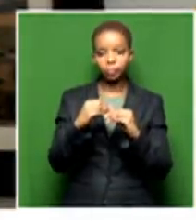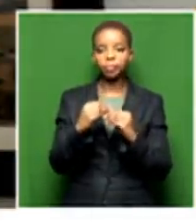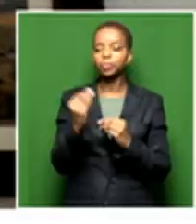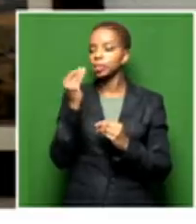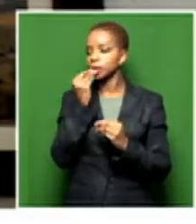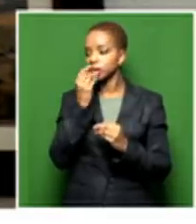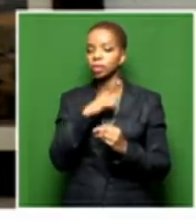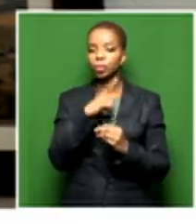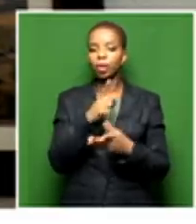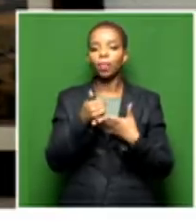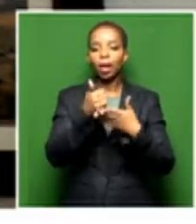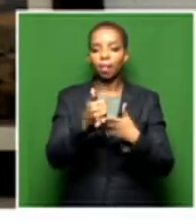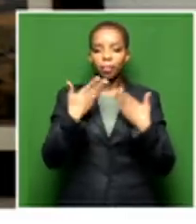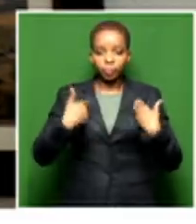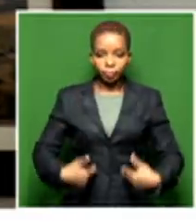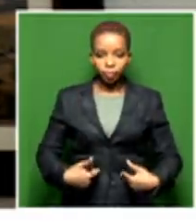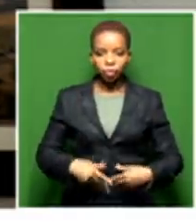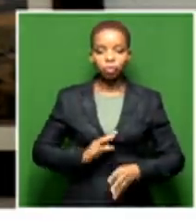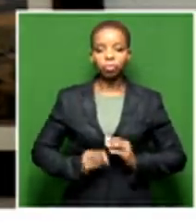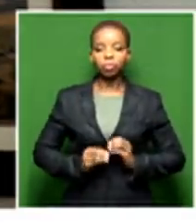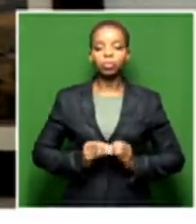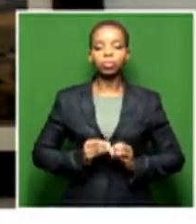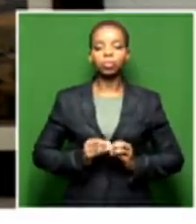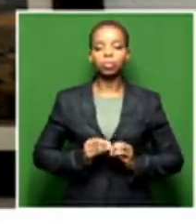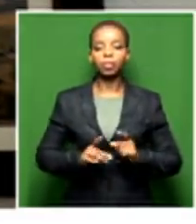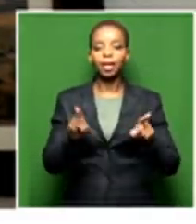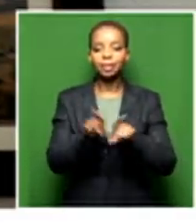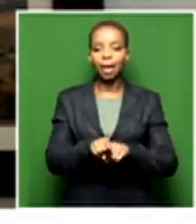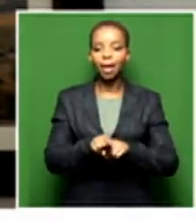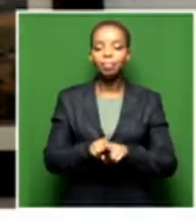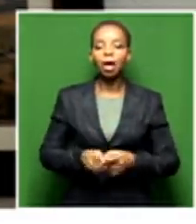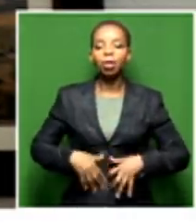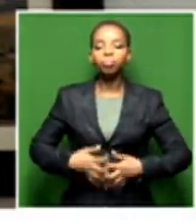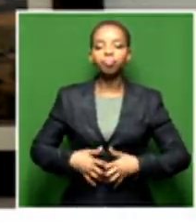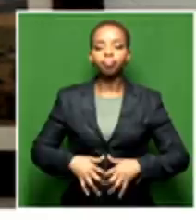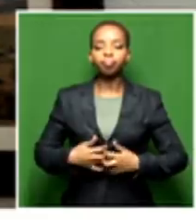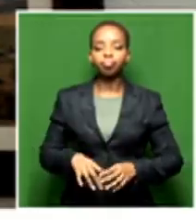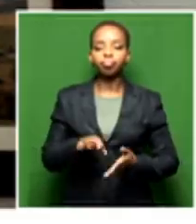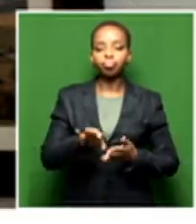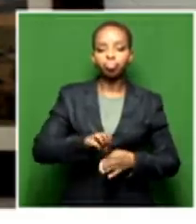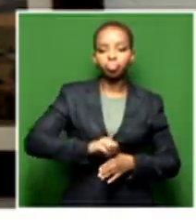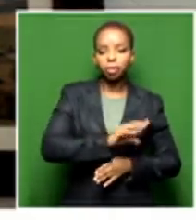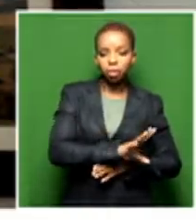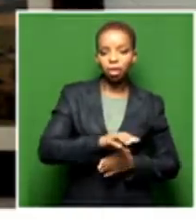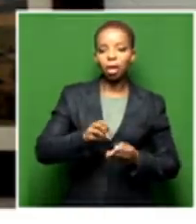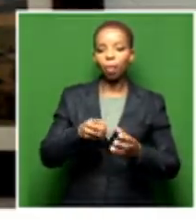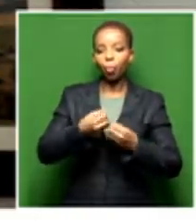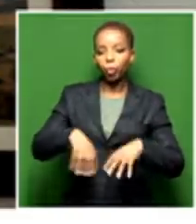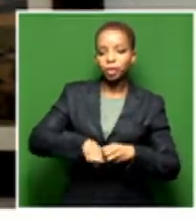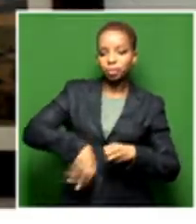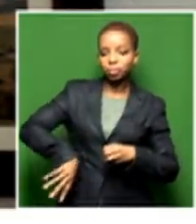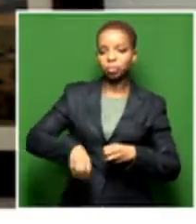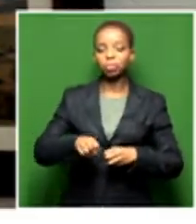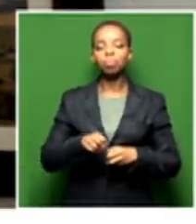metabolism slightly, and you want to get that digestive system working before you try and get some rest. So in general,